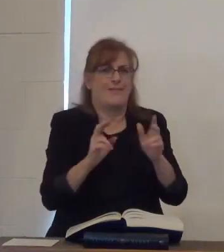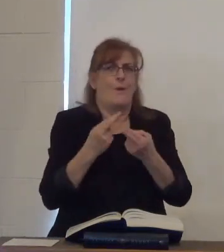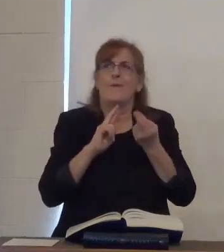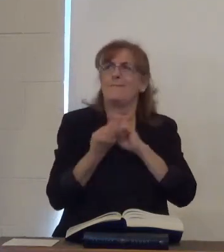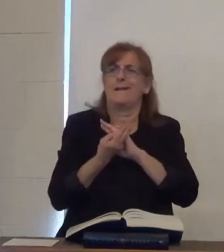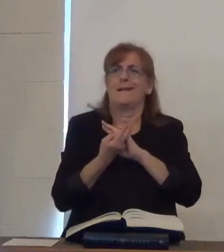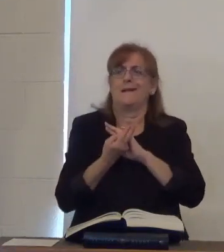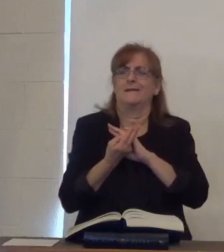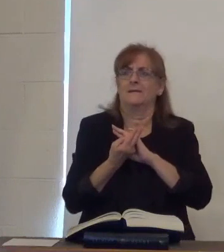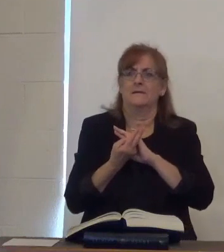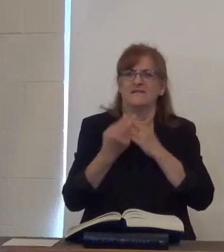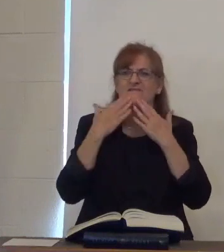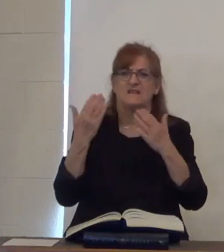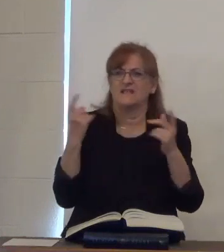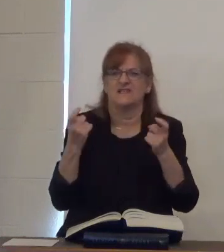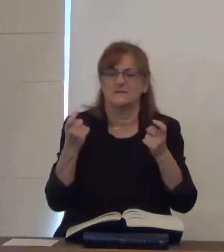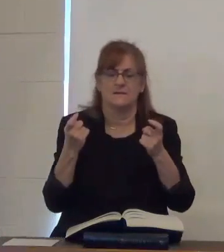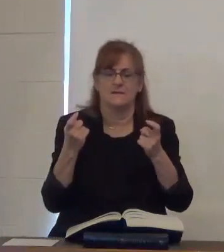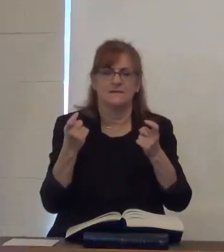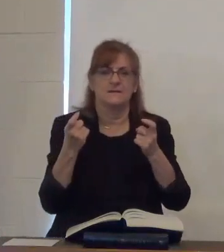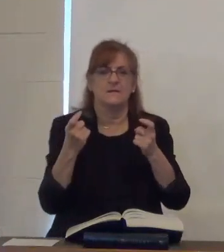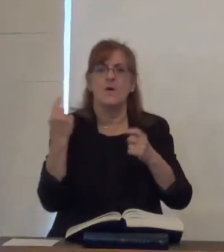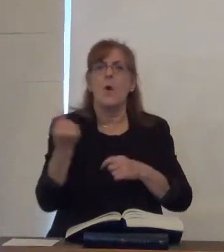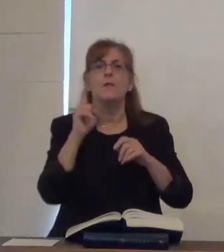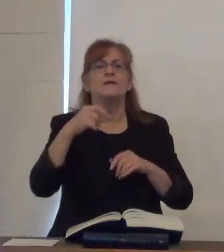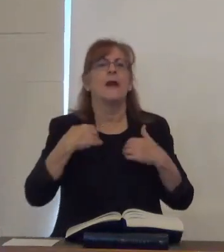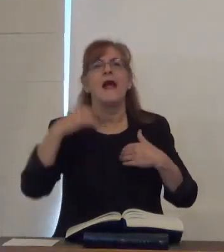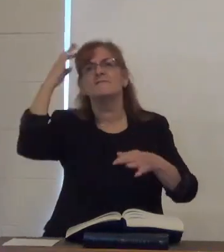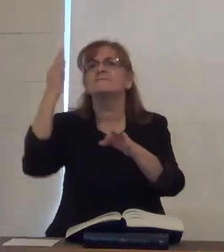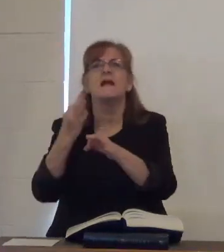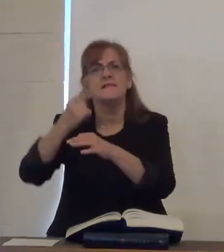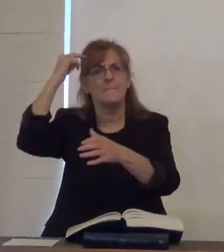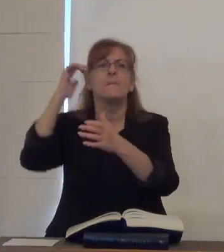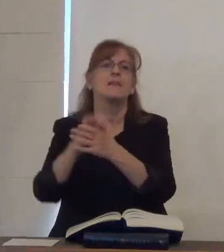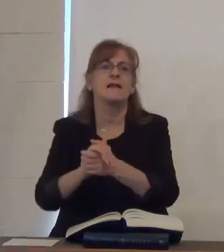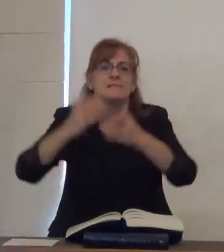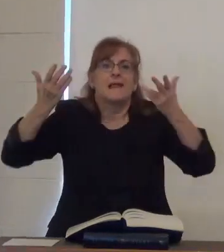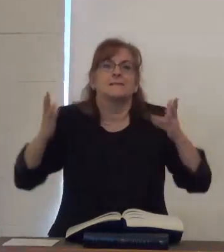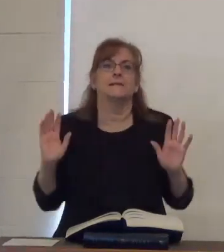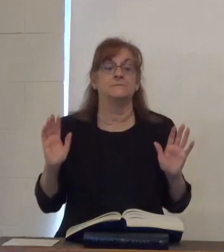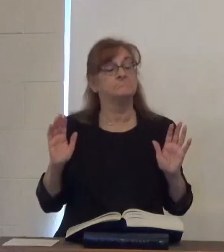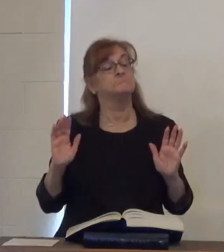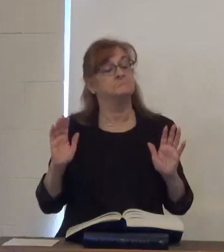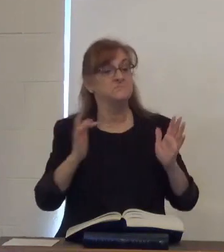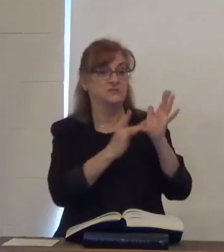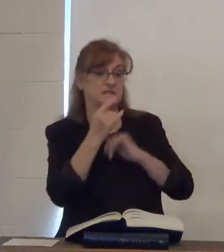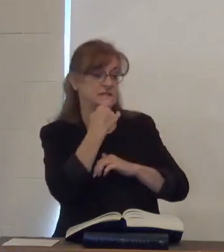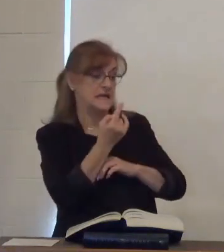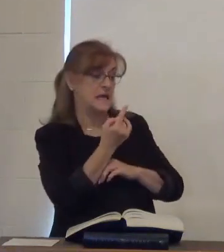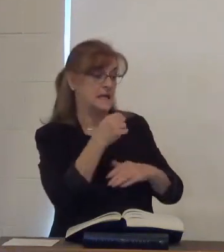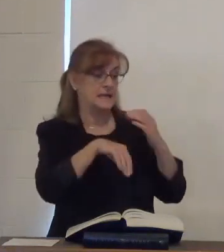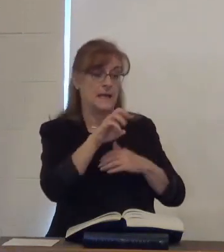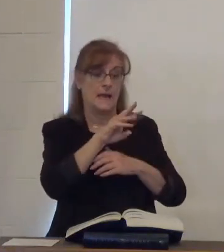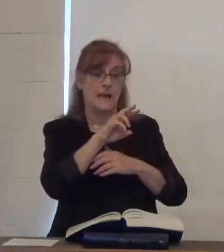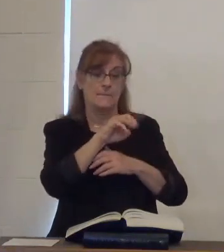repenting. All they have to do is have faith. All you have to do is believe, they say. Jesus said in Mark